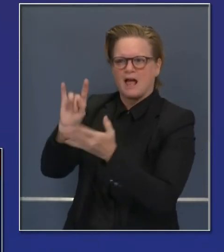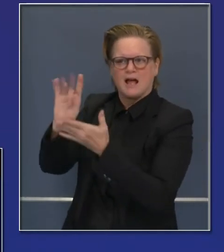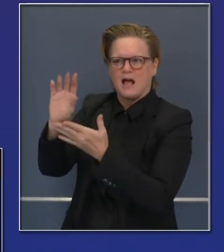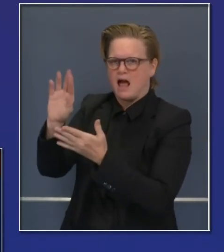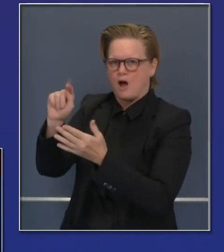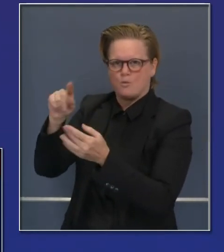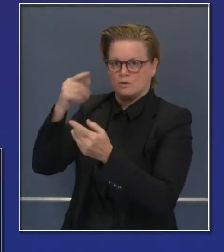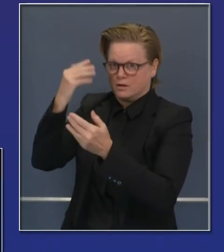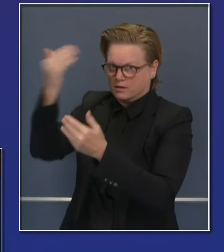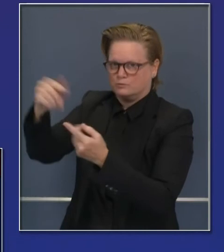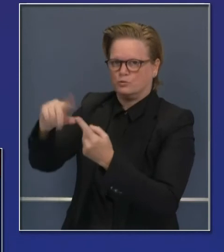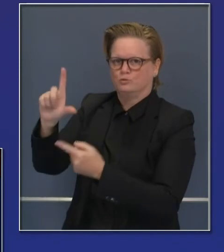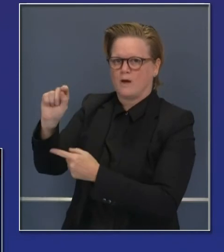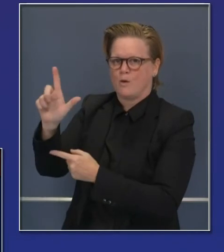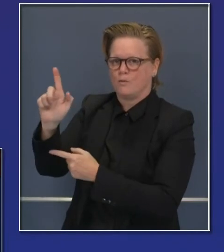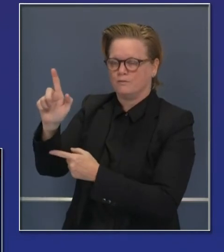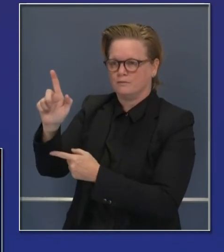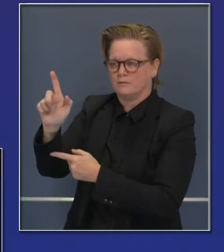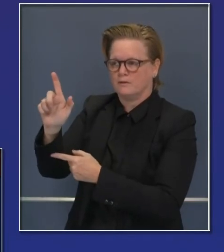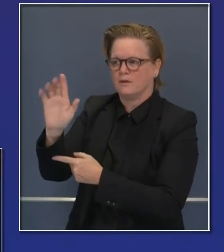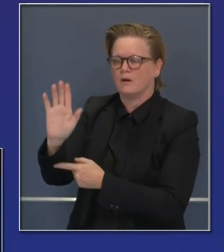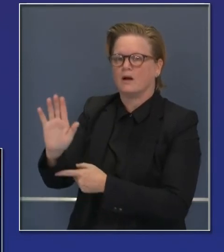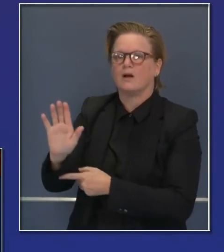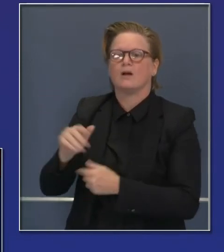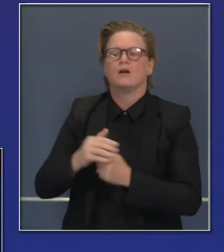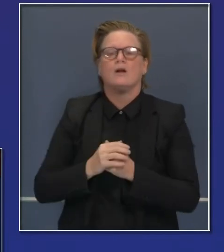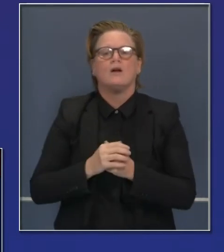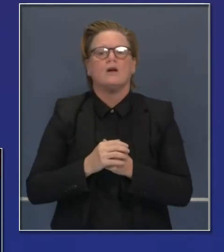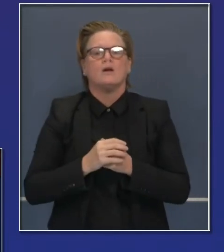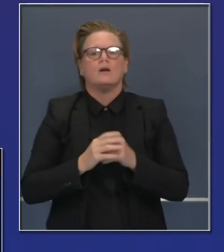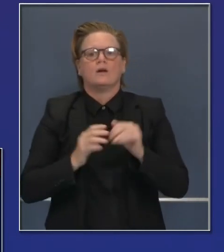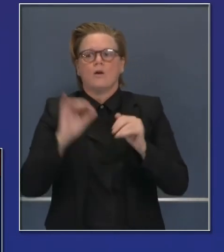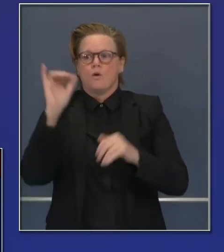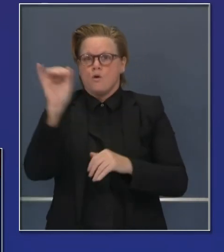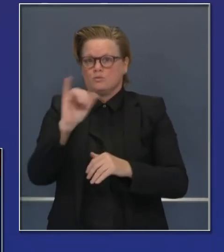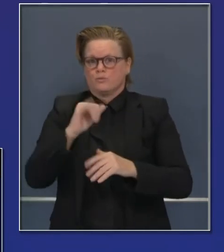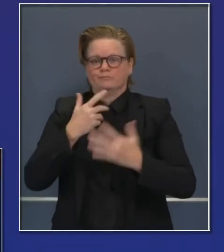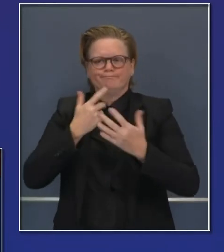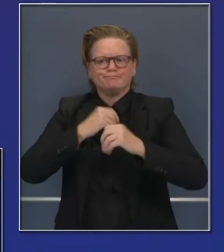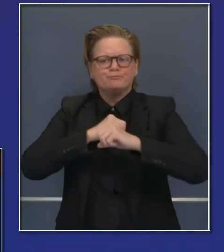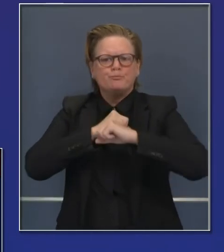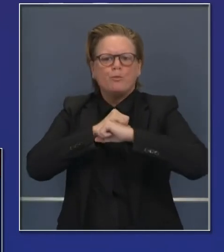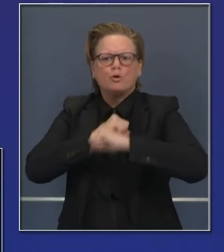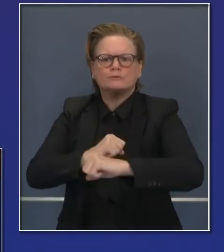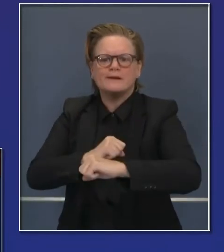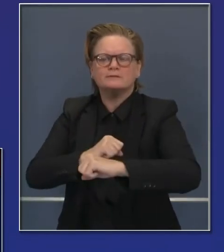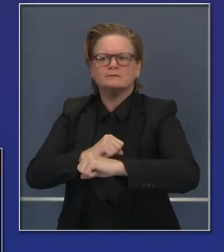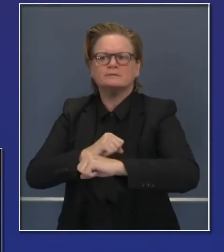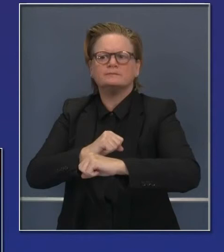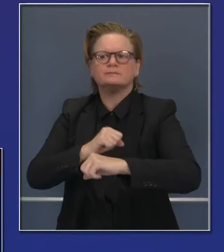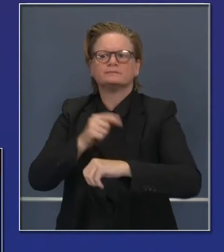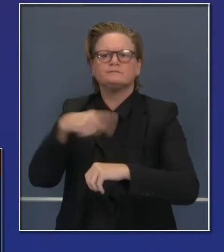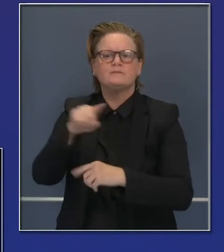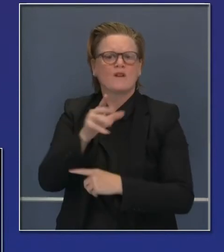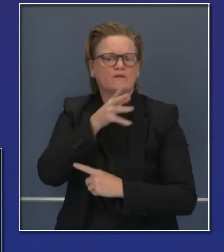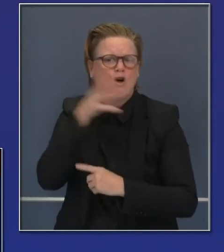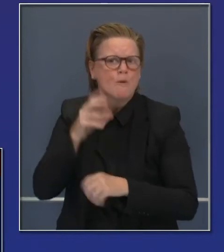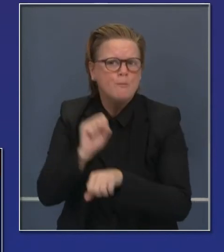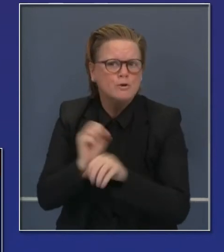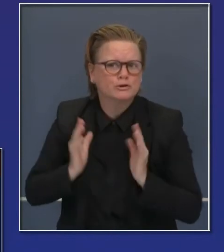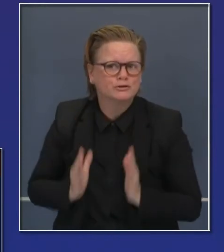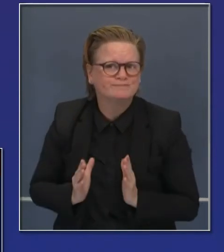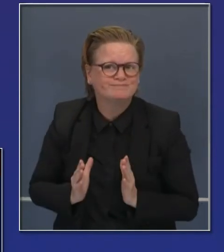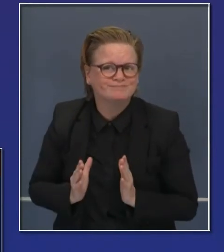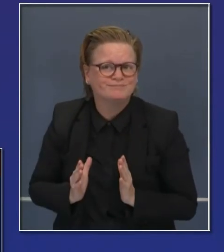to protect and support our farm workers, talk about essential workers, not just in the Central Valley, but also on the Central Coast and other